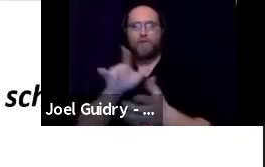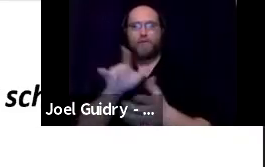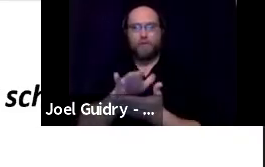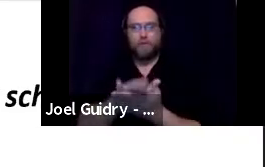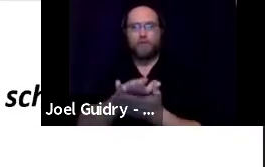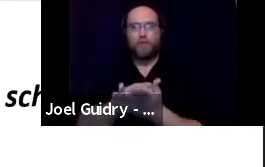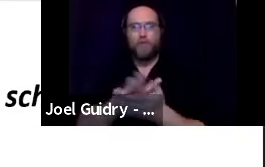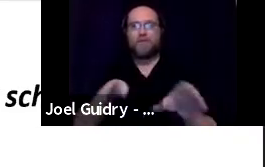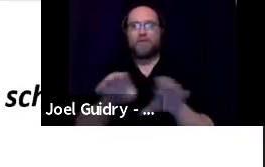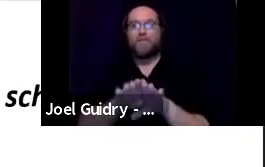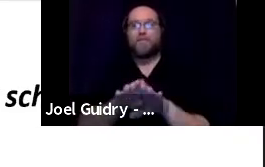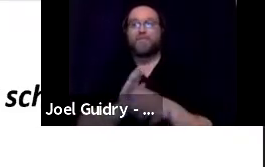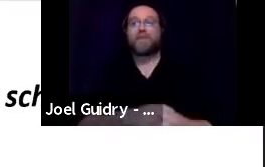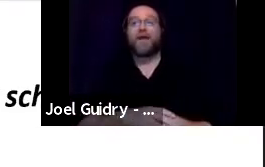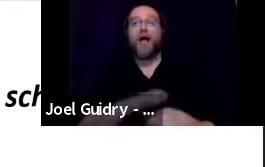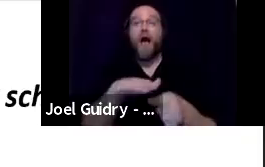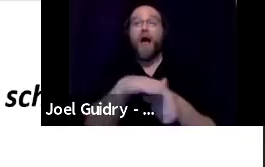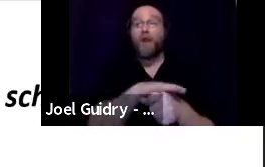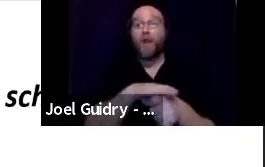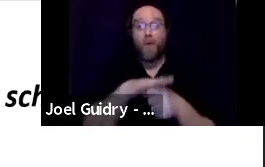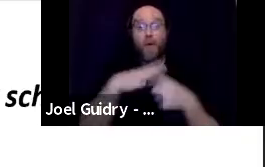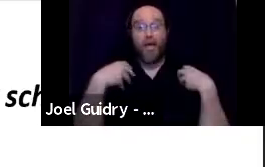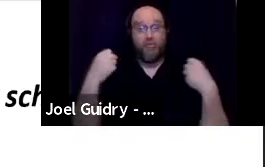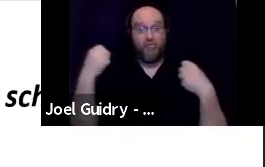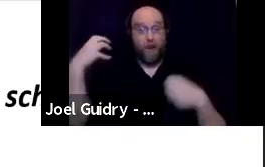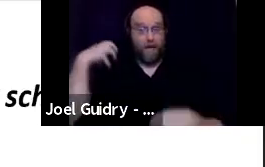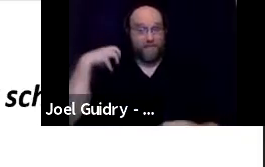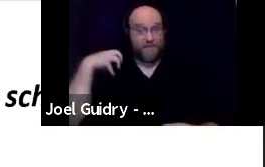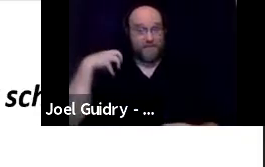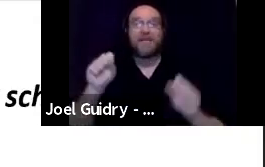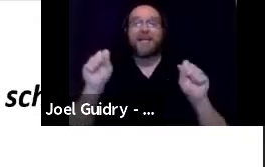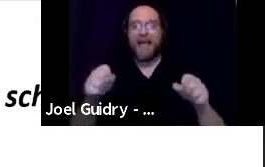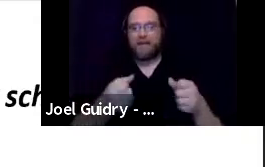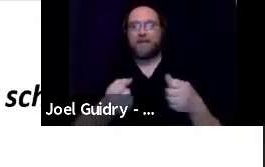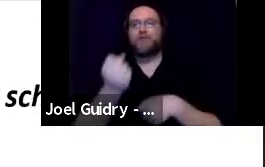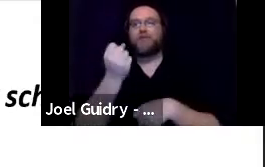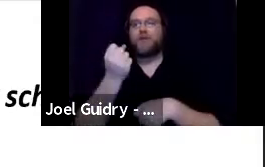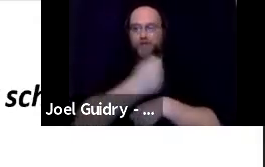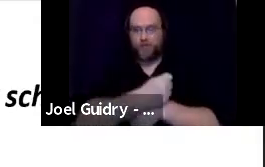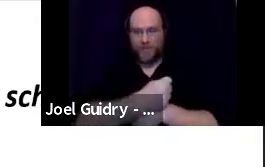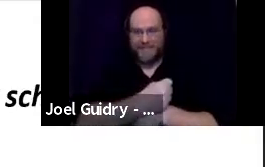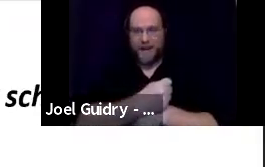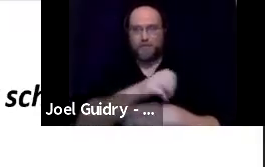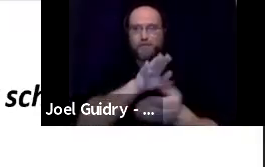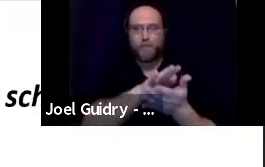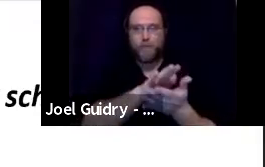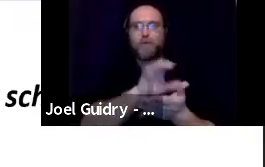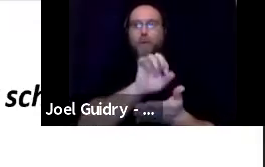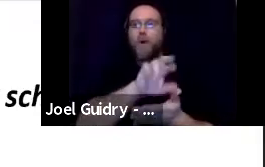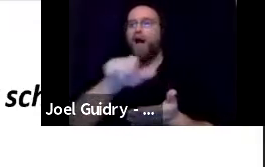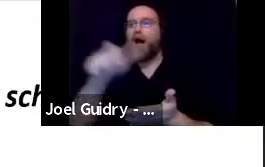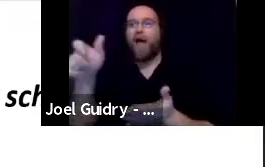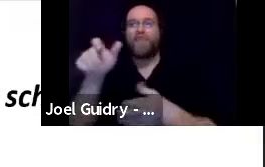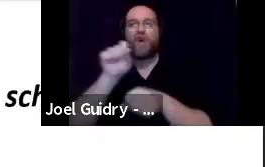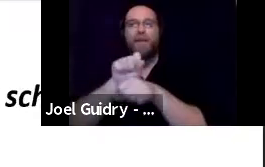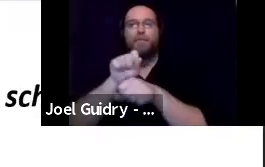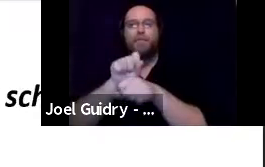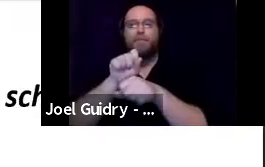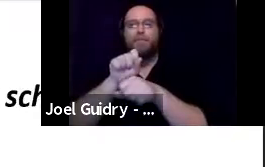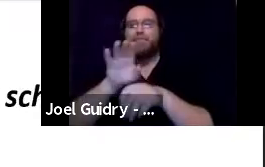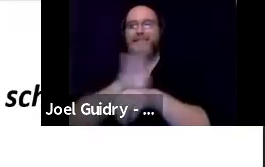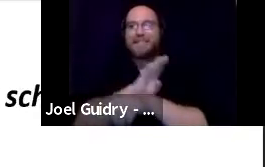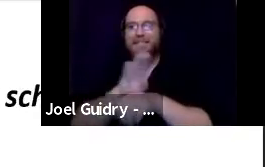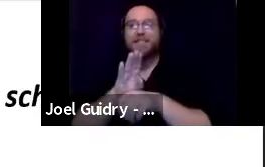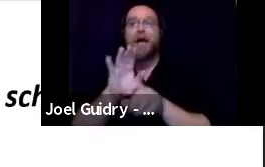health jurisdiction can also shut down schools or shut down other employers based on health and safety